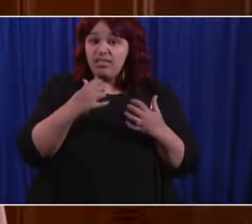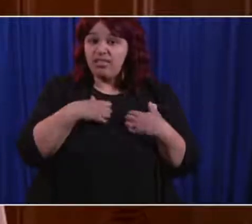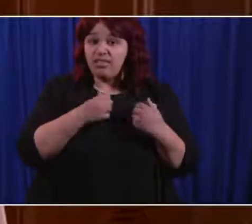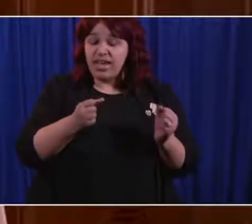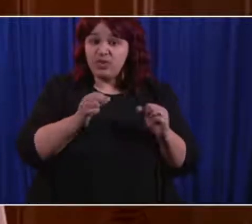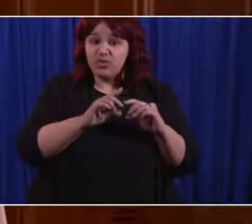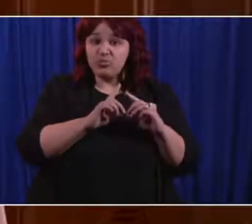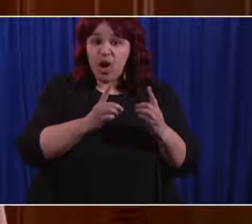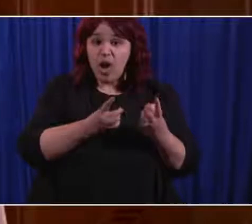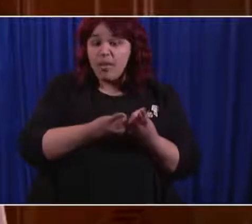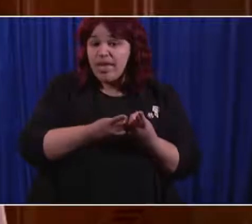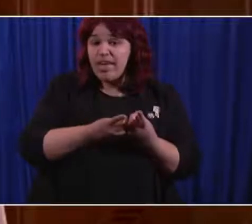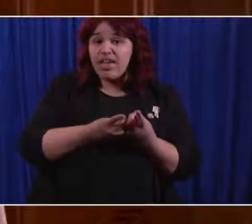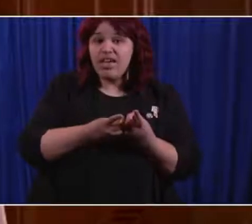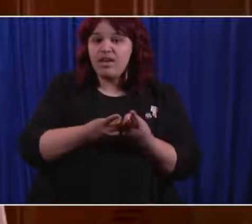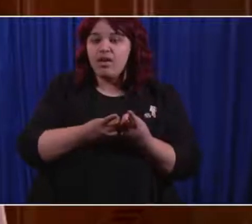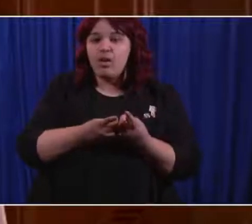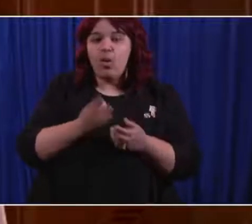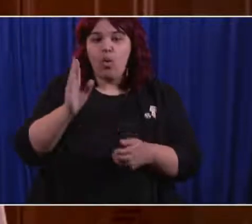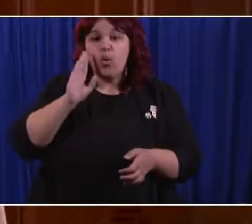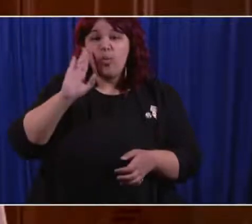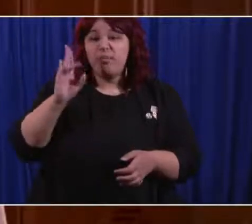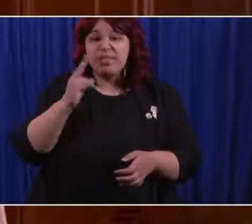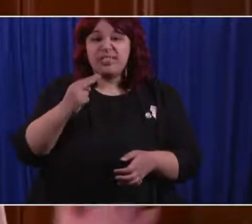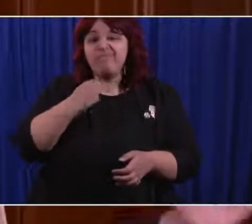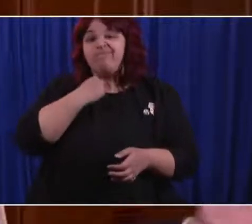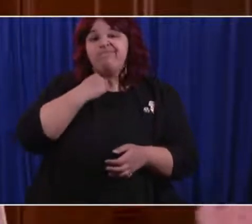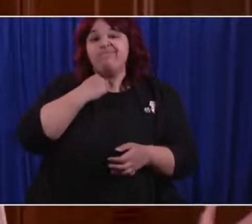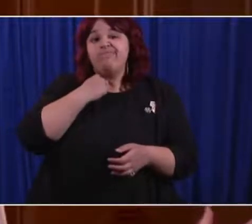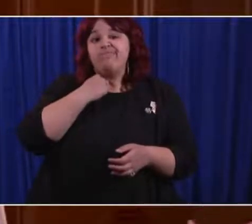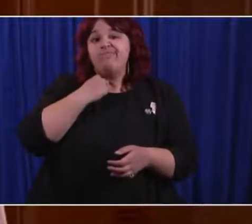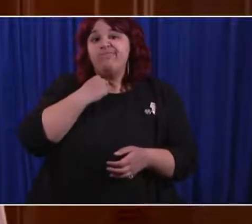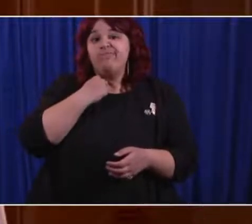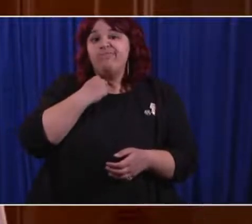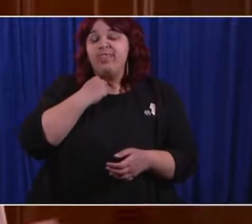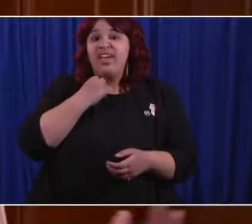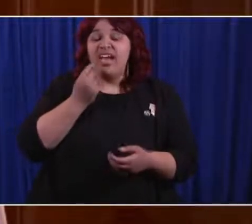to protect the citizens. And it goes so far